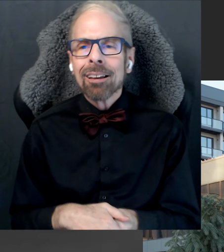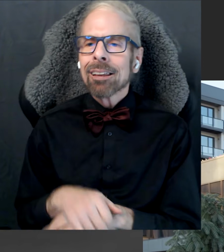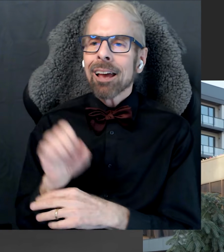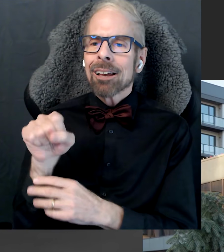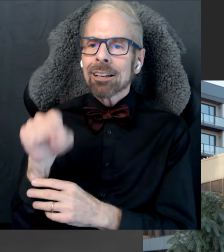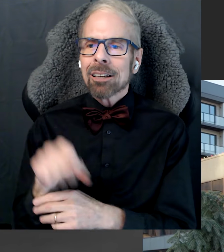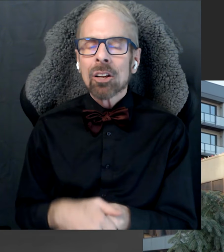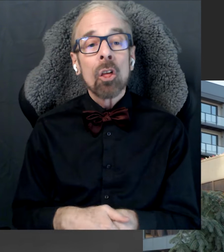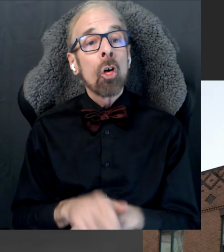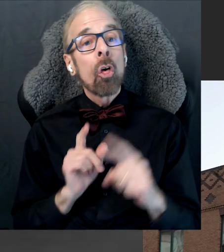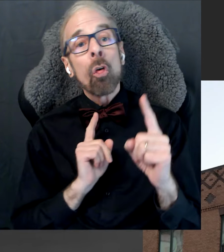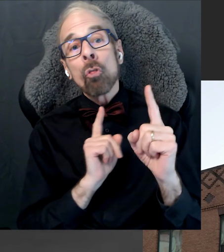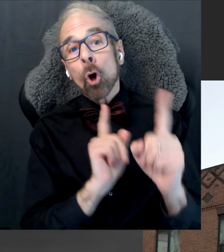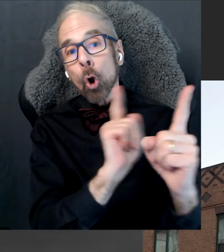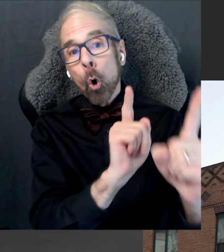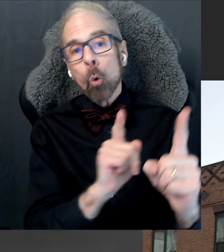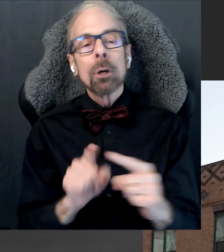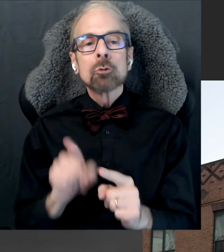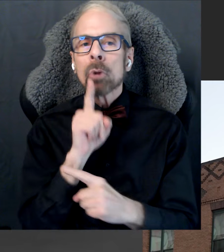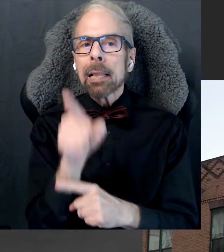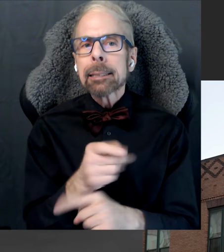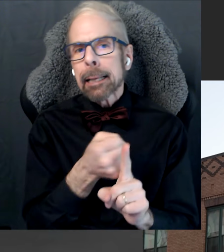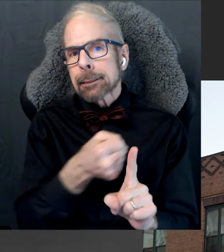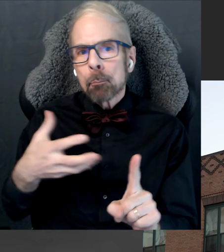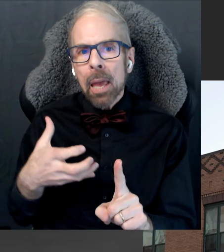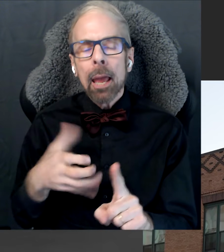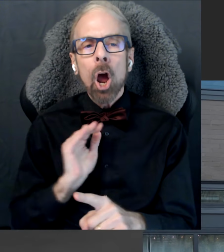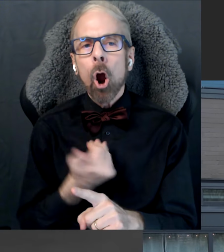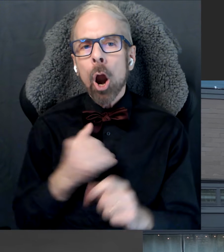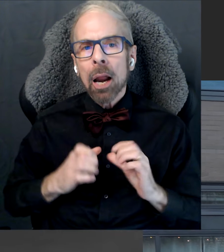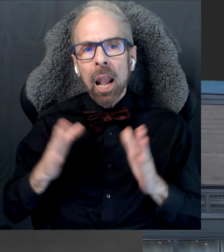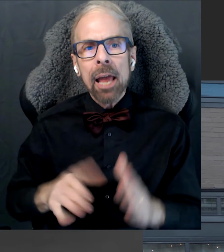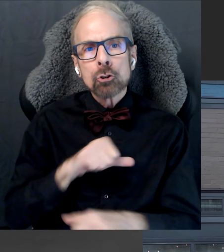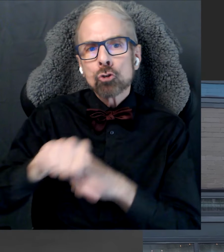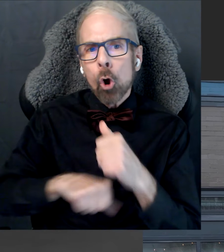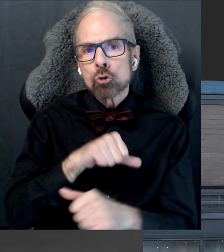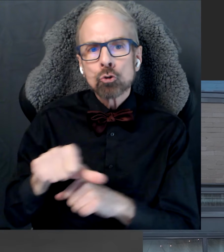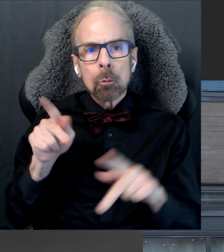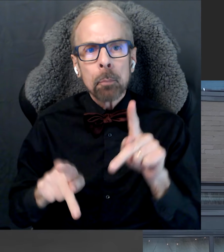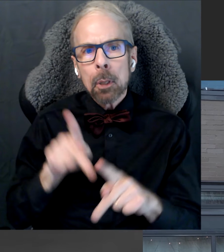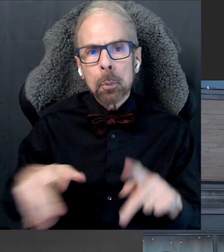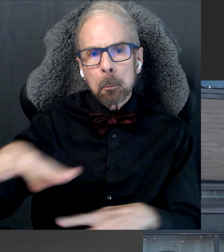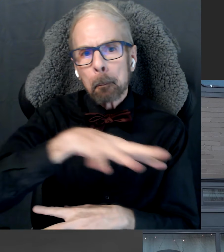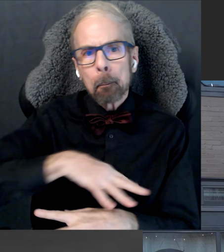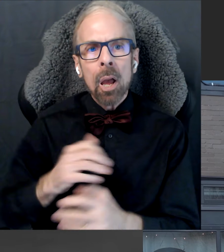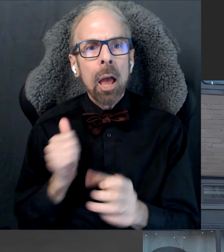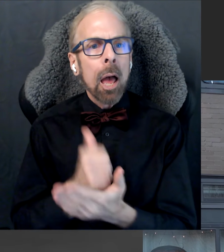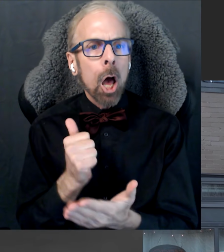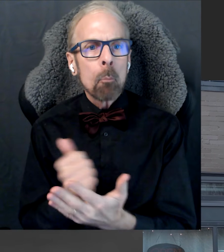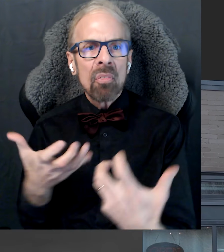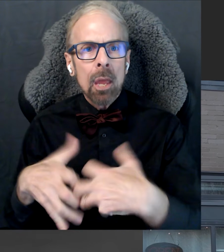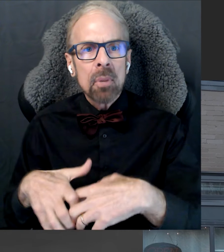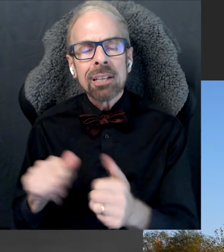Yeah. The end goal is to expand our clients' social circle and help them integrate